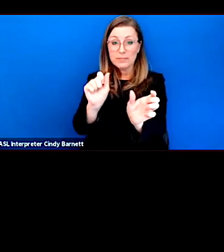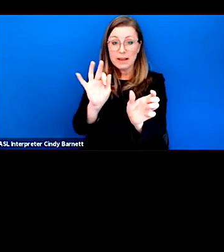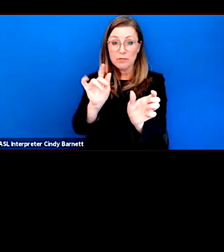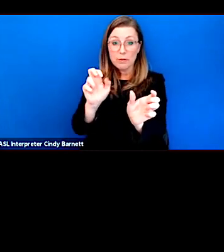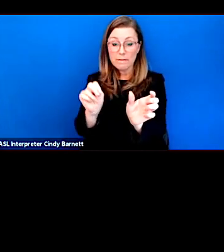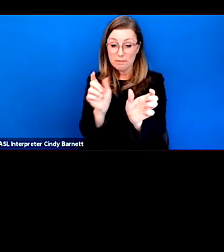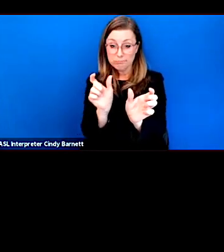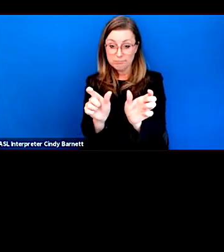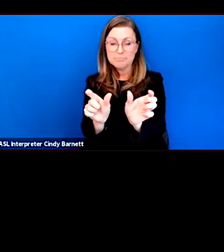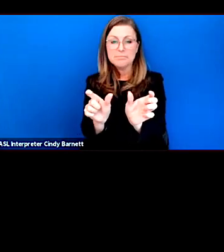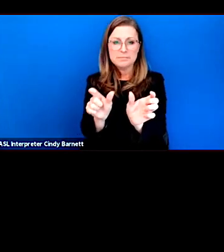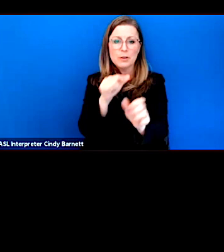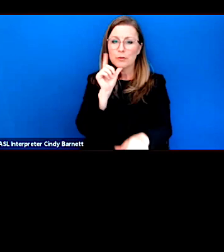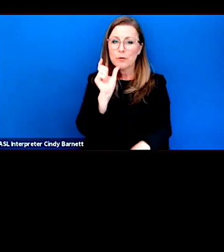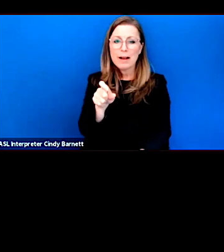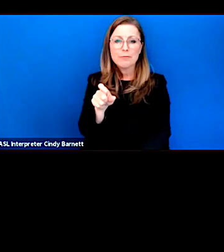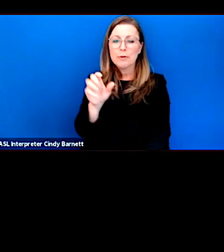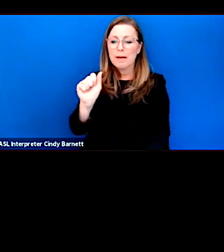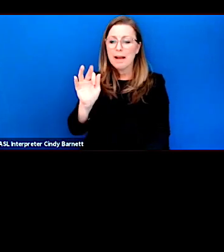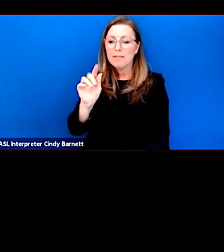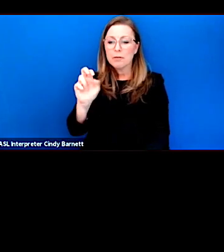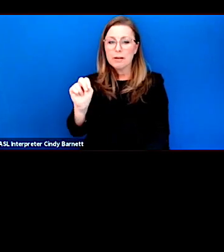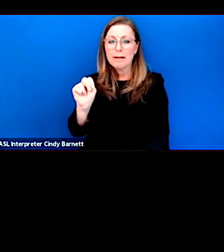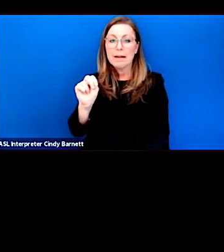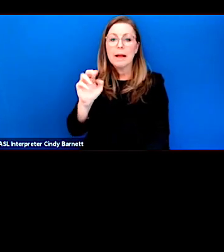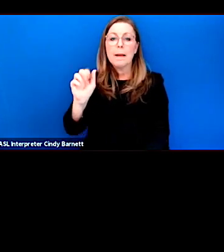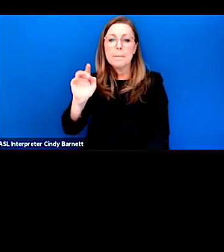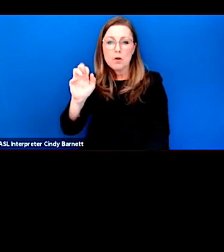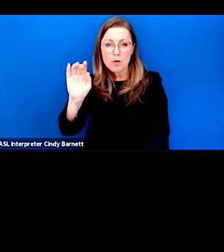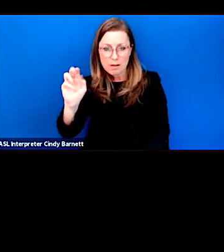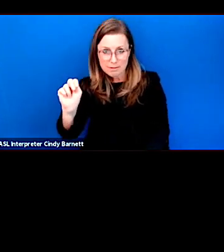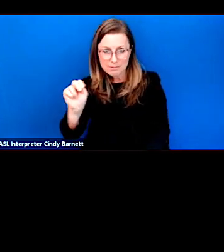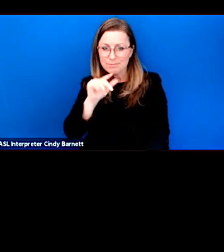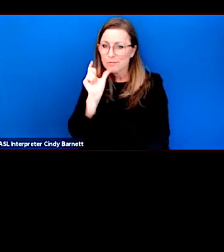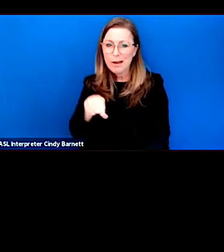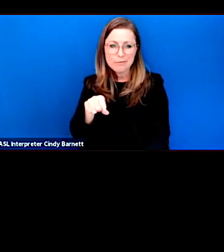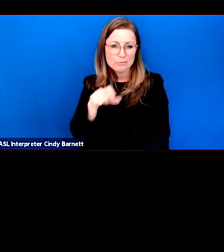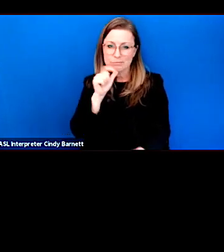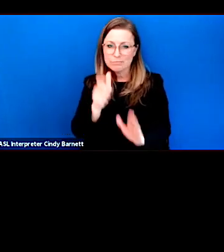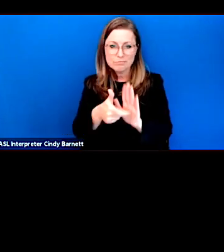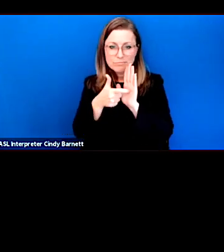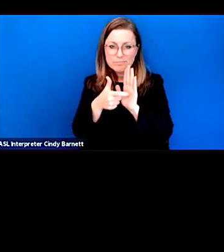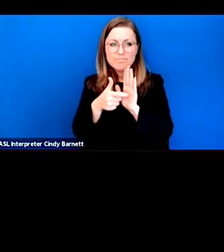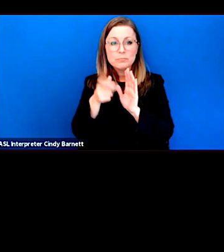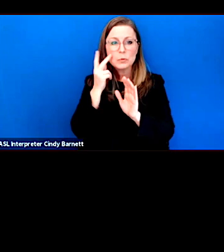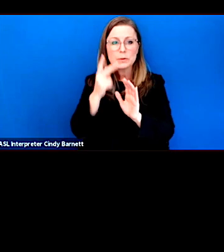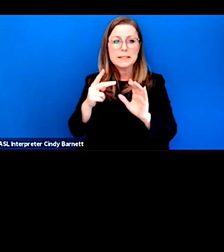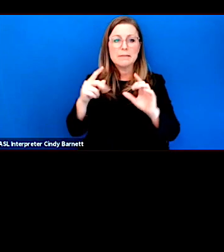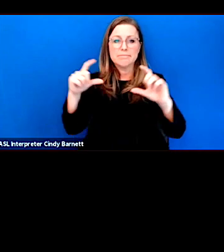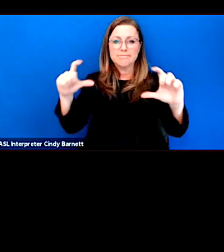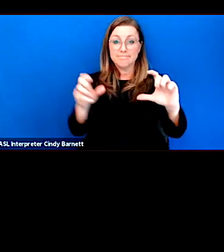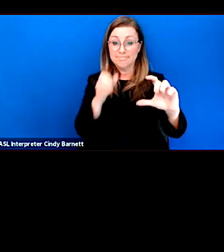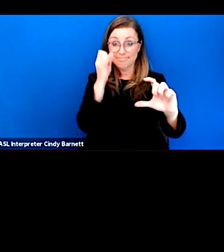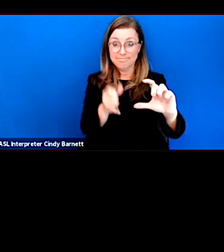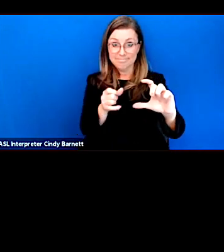parenthesis. Notice that this specific search string focuses on Black women. You would build